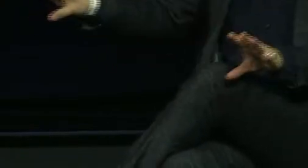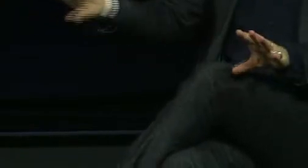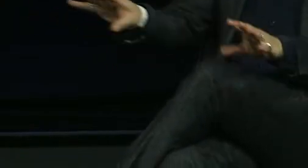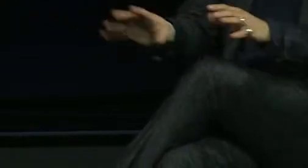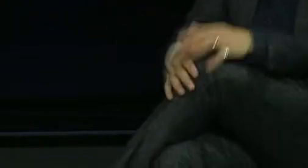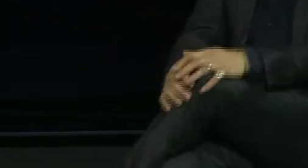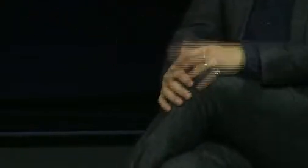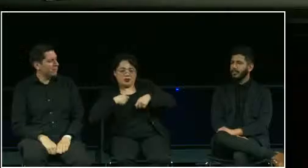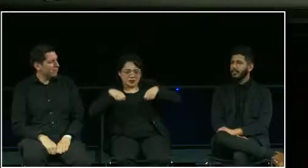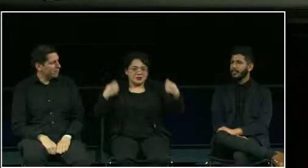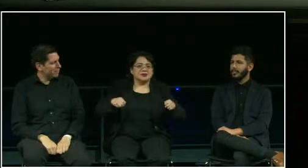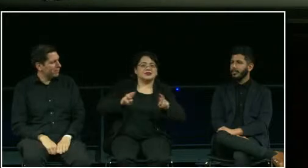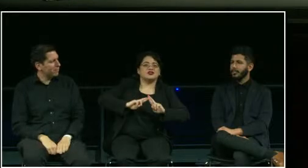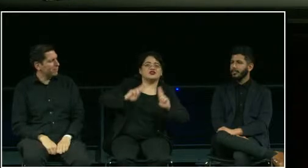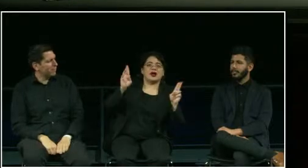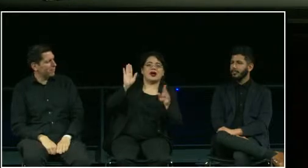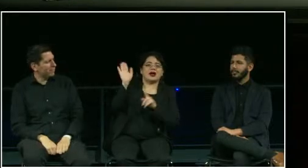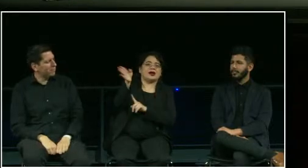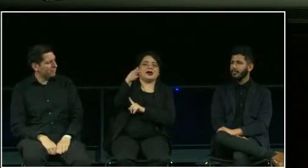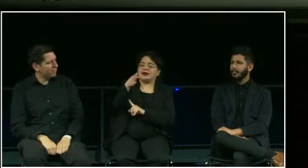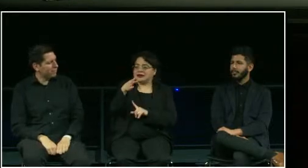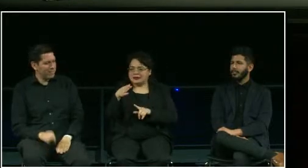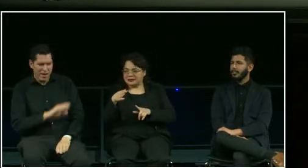any other movie. Never do that. So,